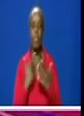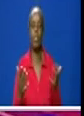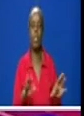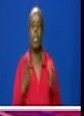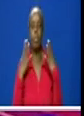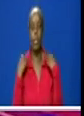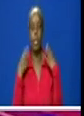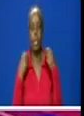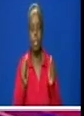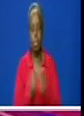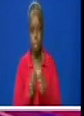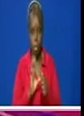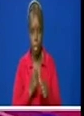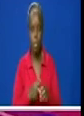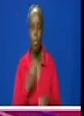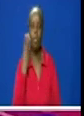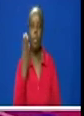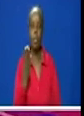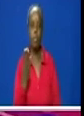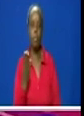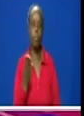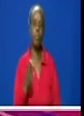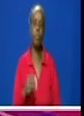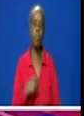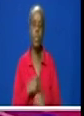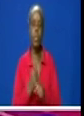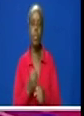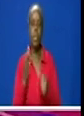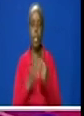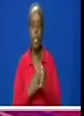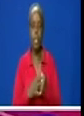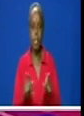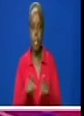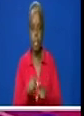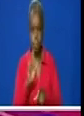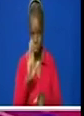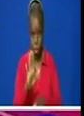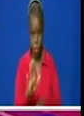with us. Okay, those are 4. And I need to make 8 like yours.